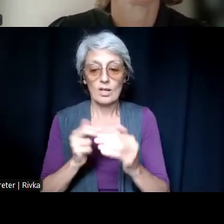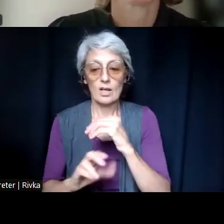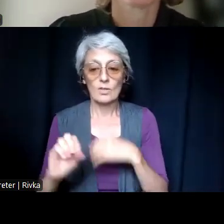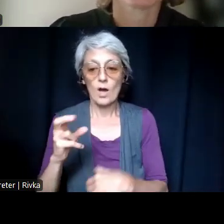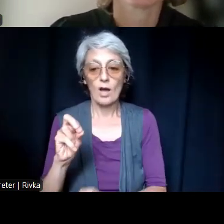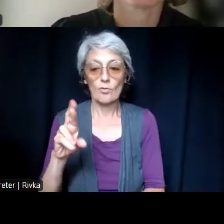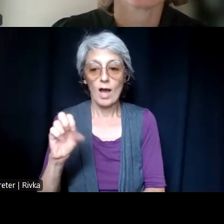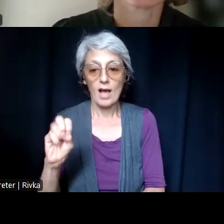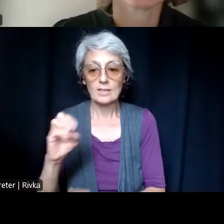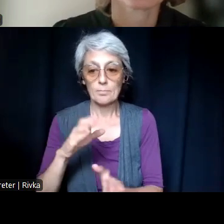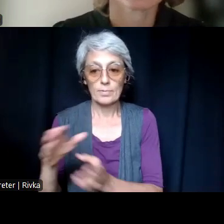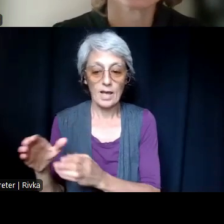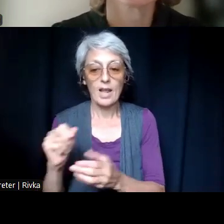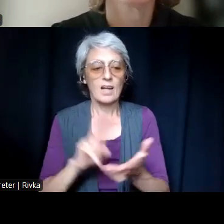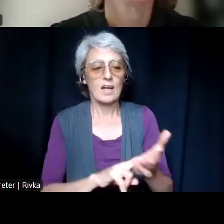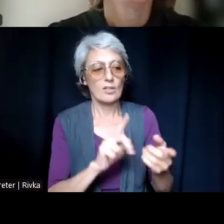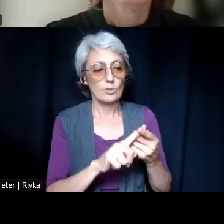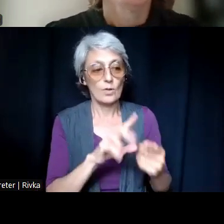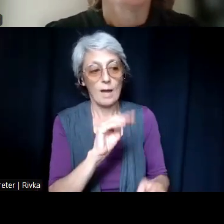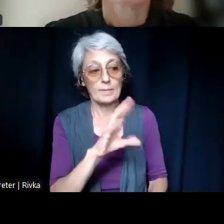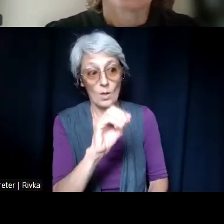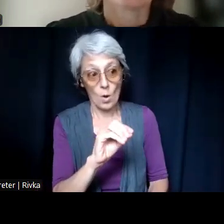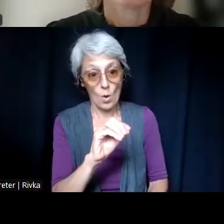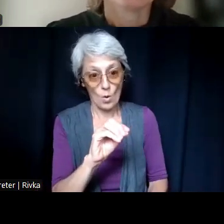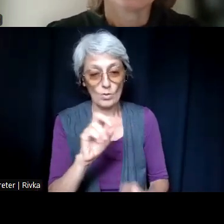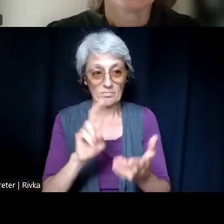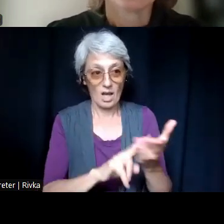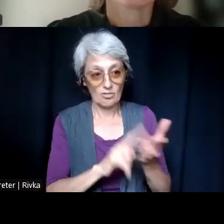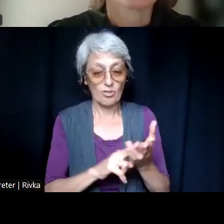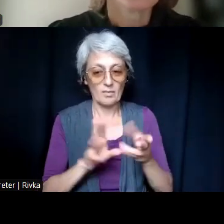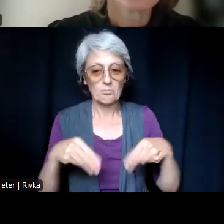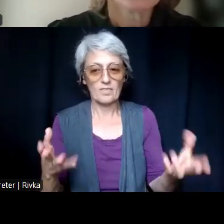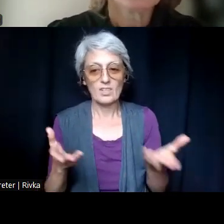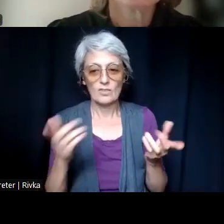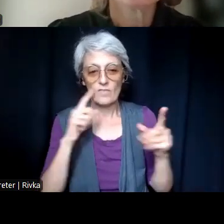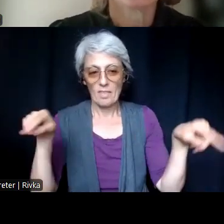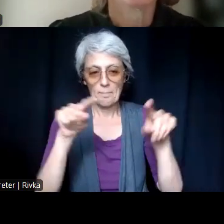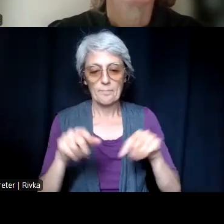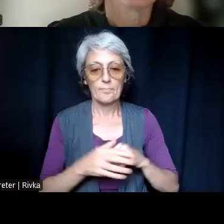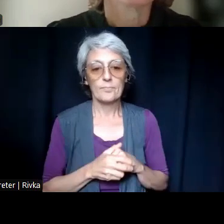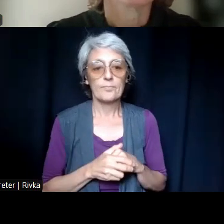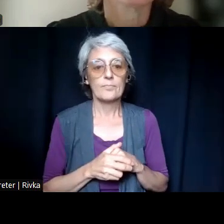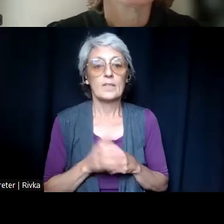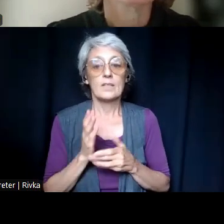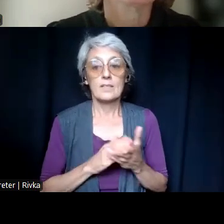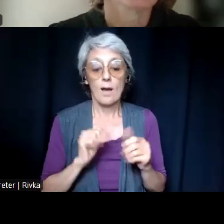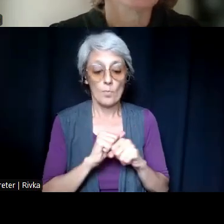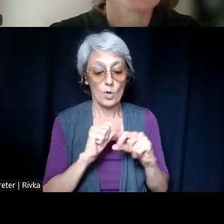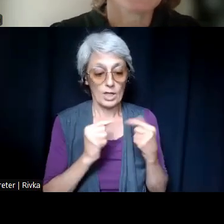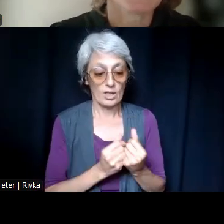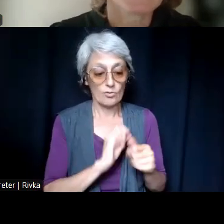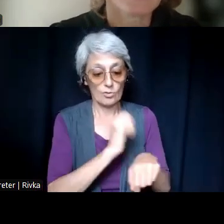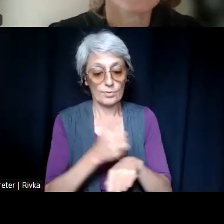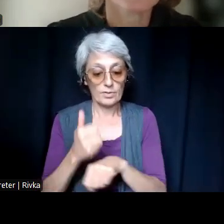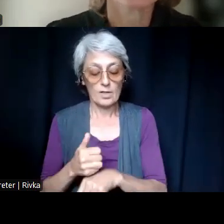and the MCOs to provide services. We have a number of working groups that are